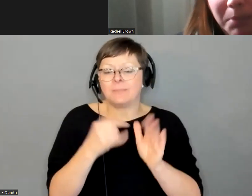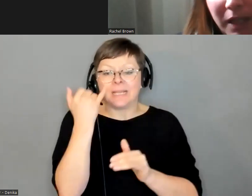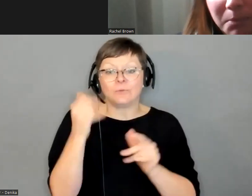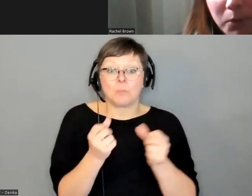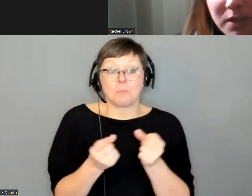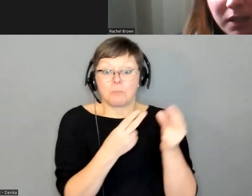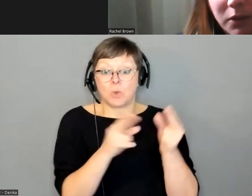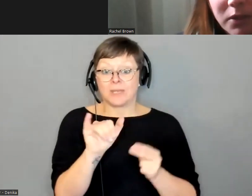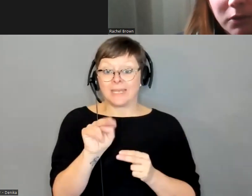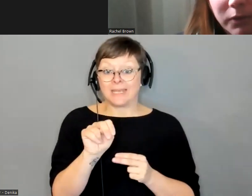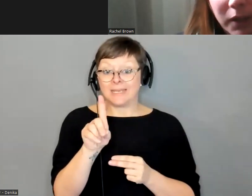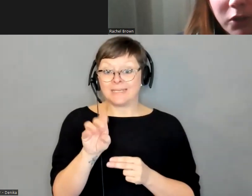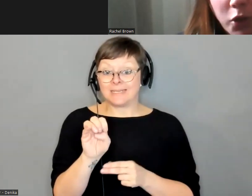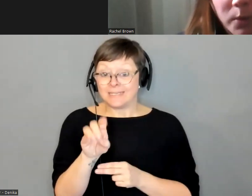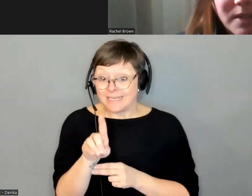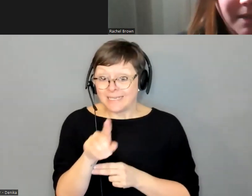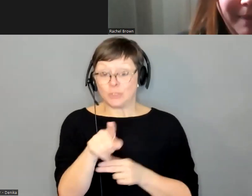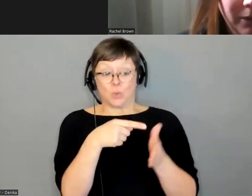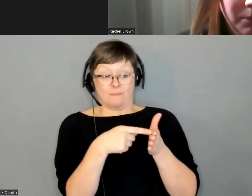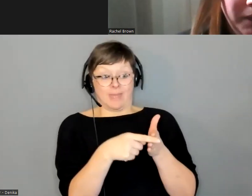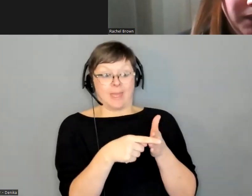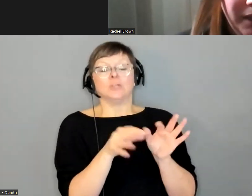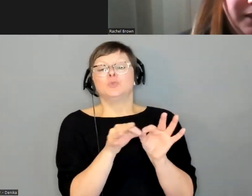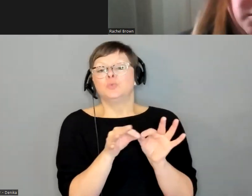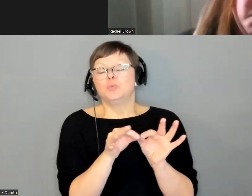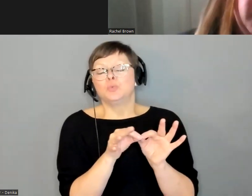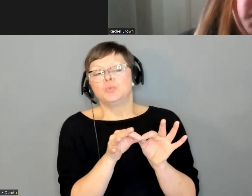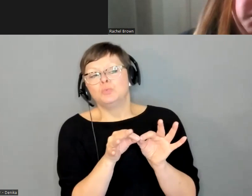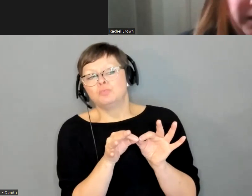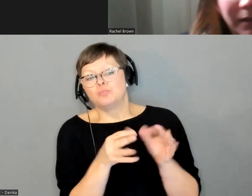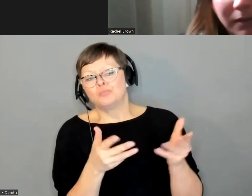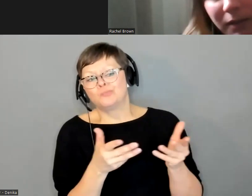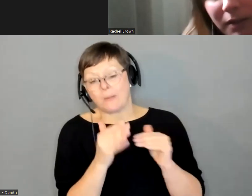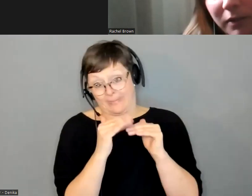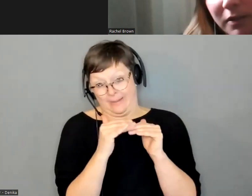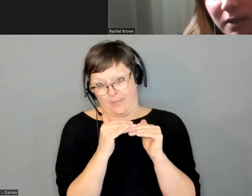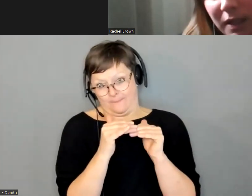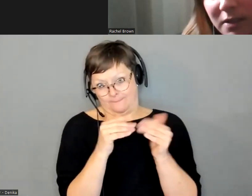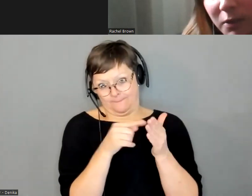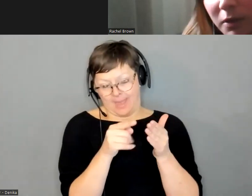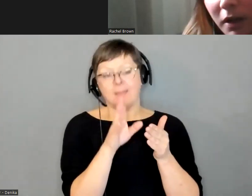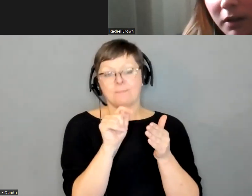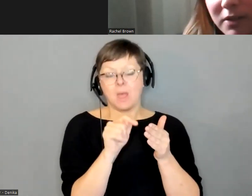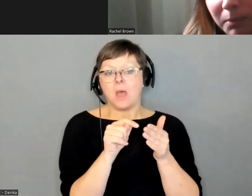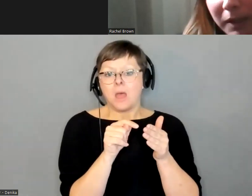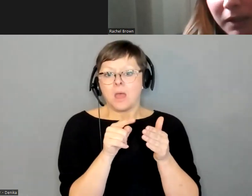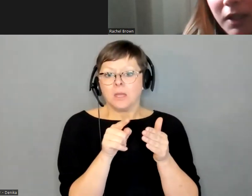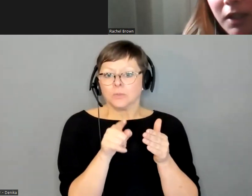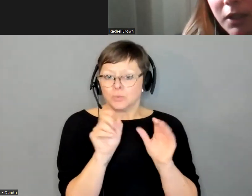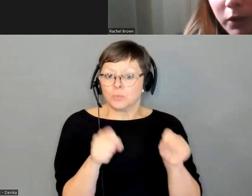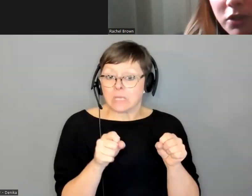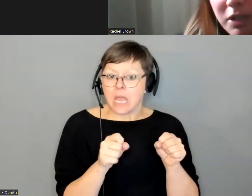you can pay to boost it, you can sort of like choose the amount, but like there's a minimum and there's a thing. So there are some